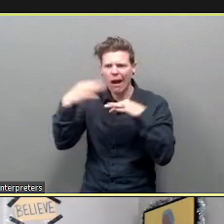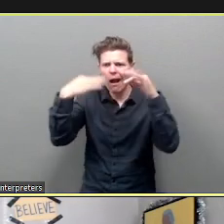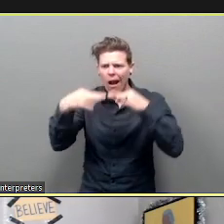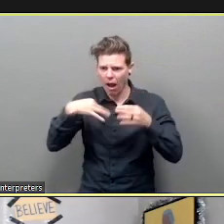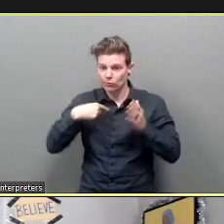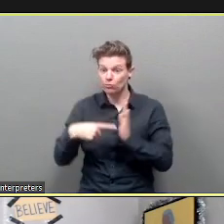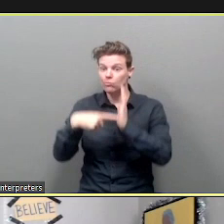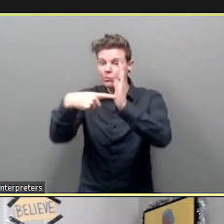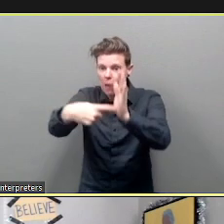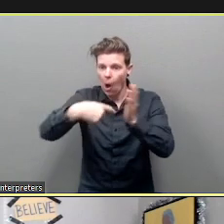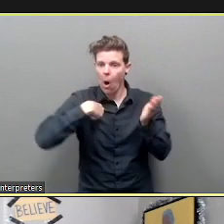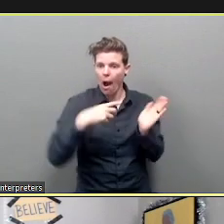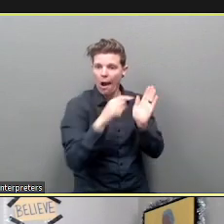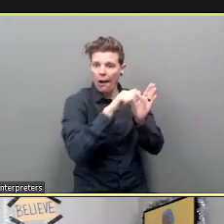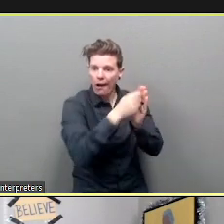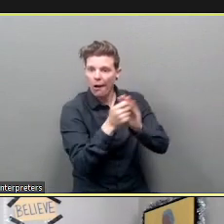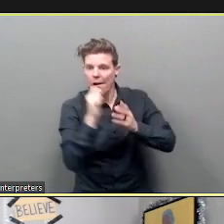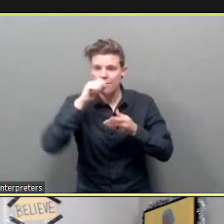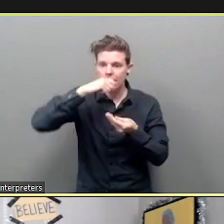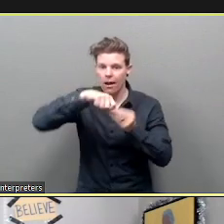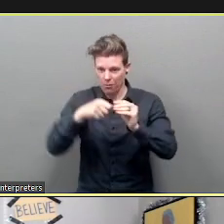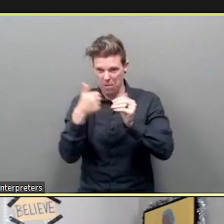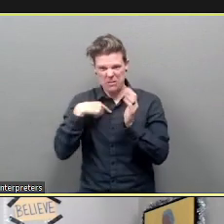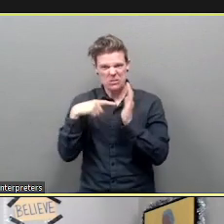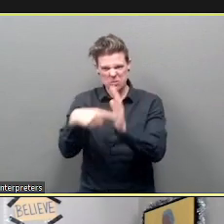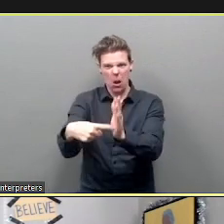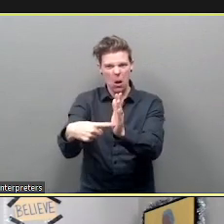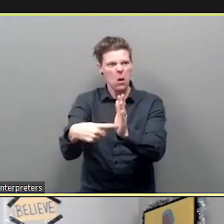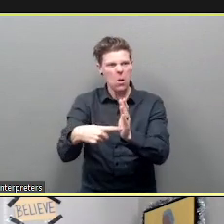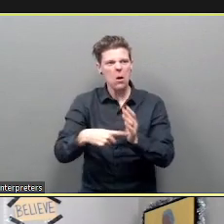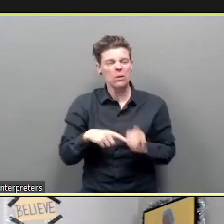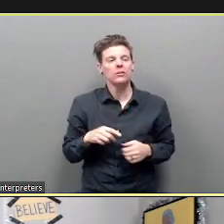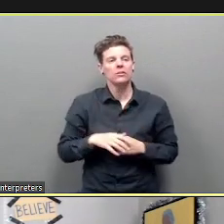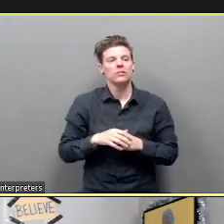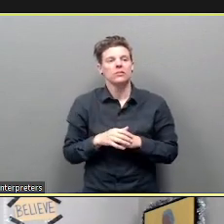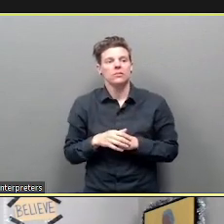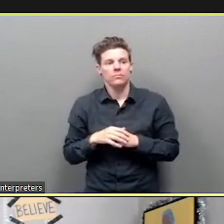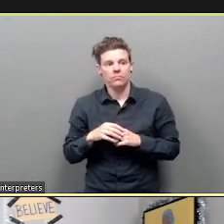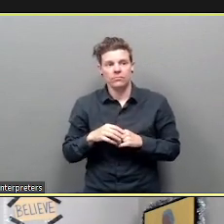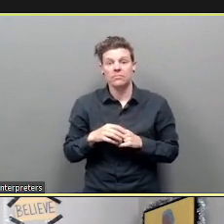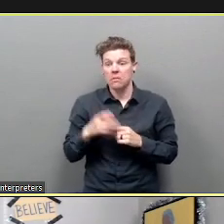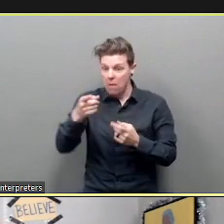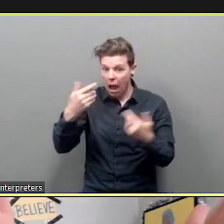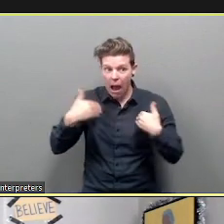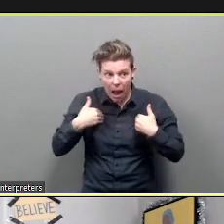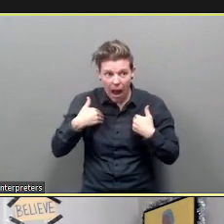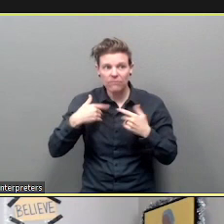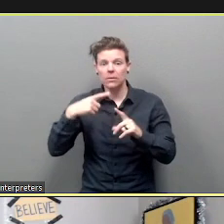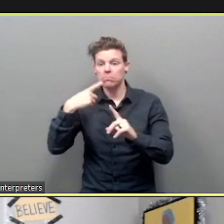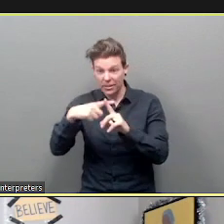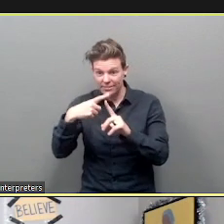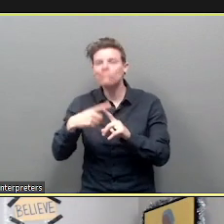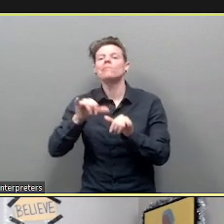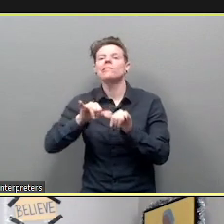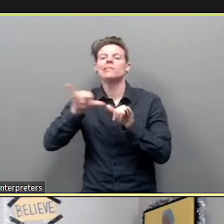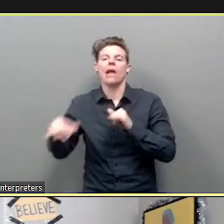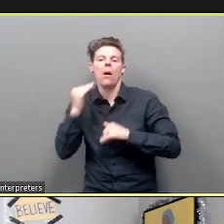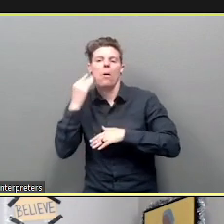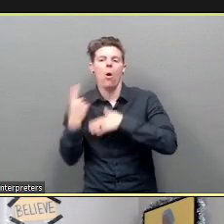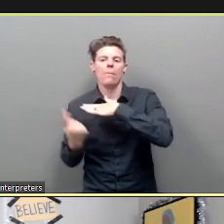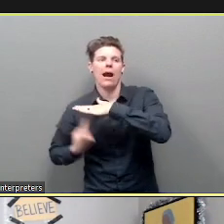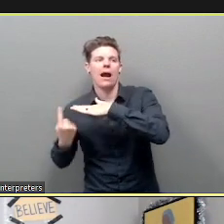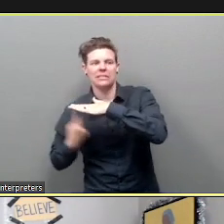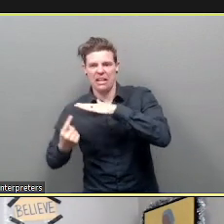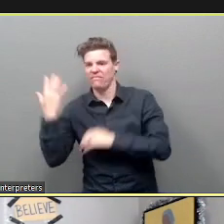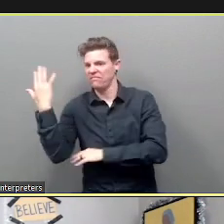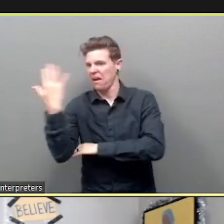for 5 days. So I don't know if we can put a little circle around the actual column we're on, but if